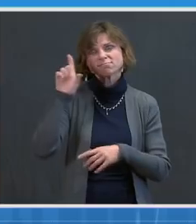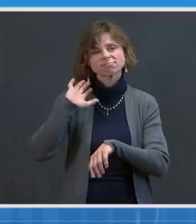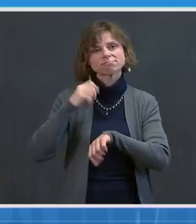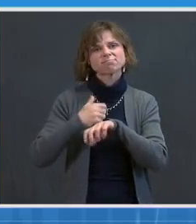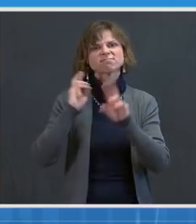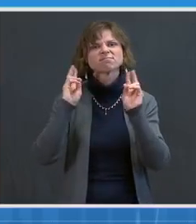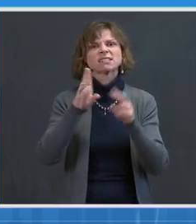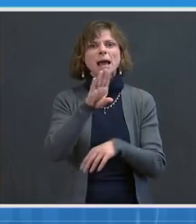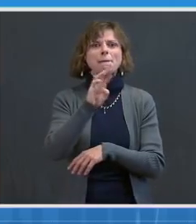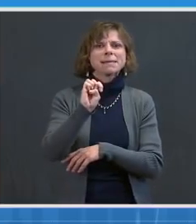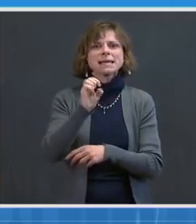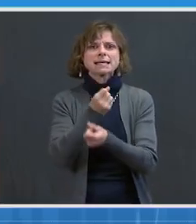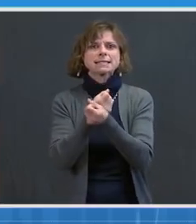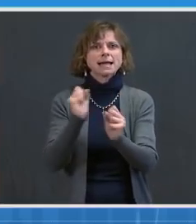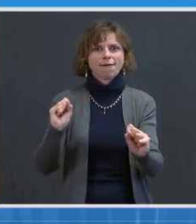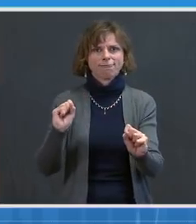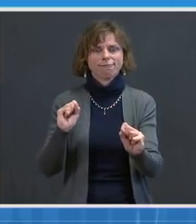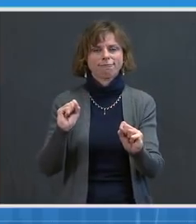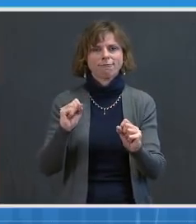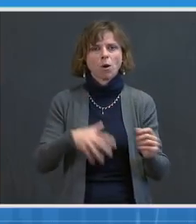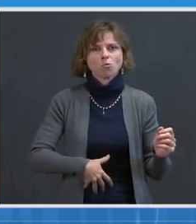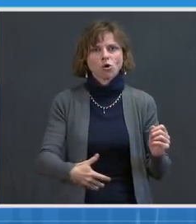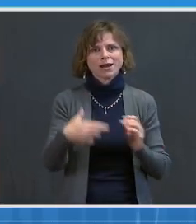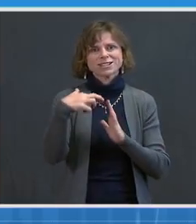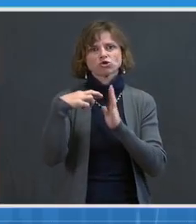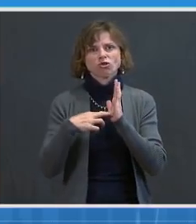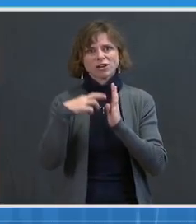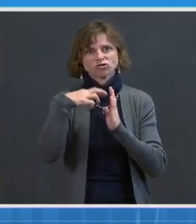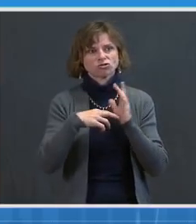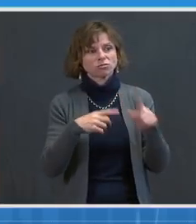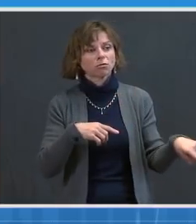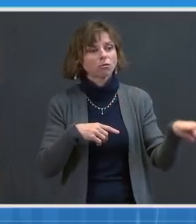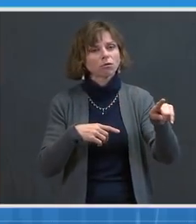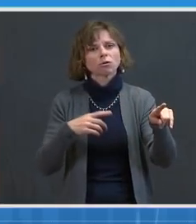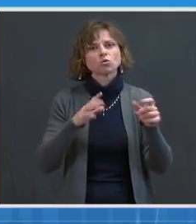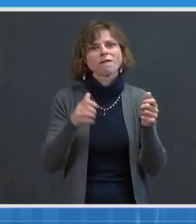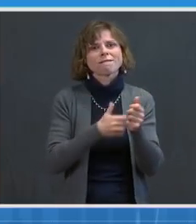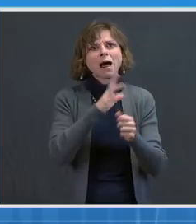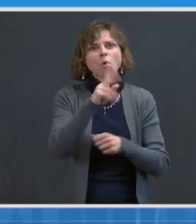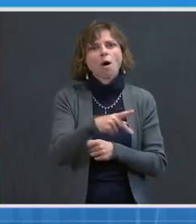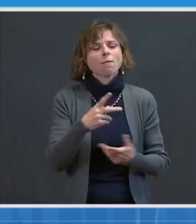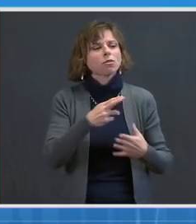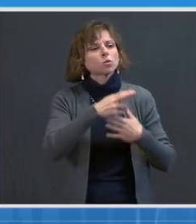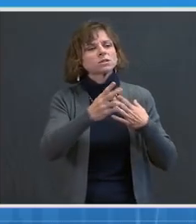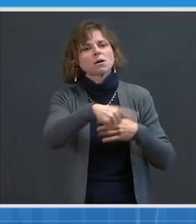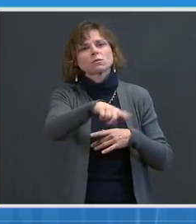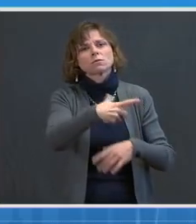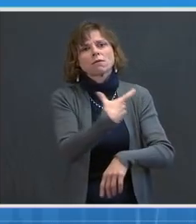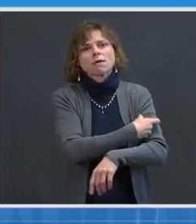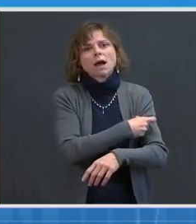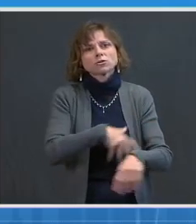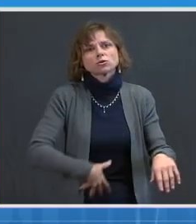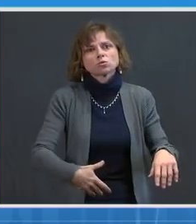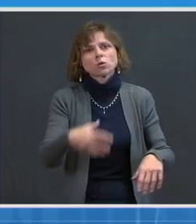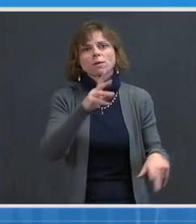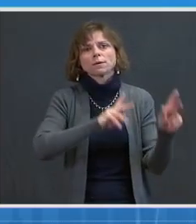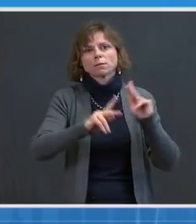registry to follow the outcomes among vaccinated pregnant individuals. Specifically, in one